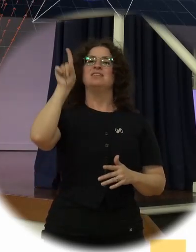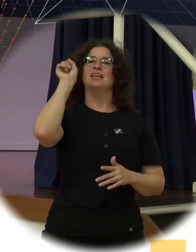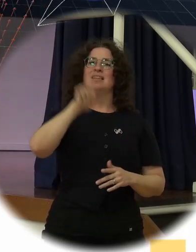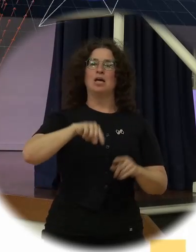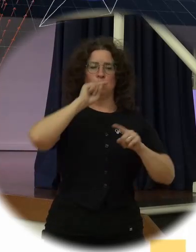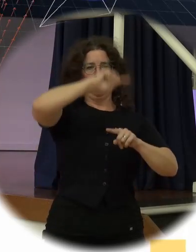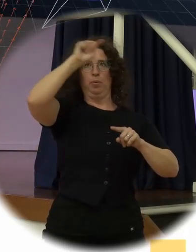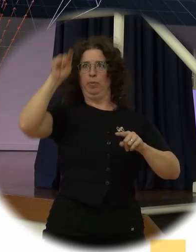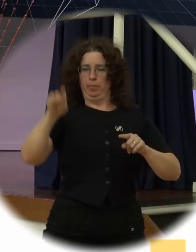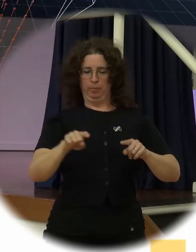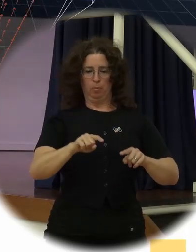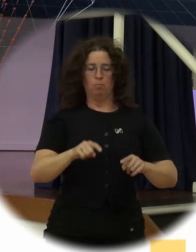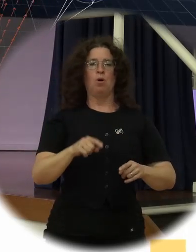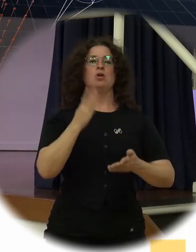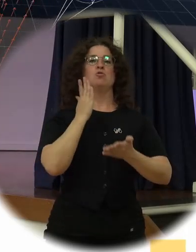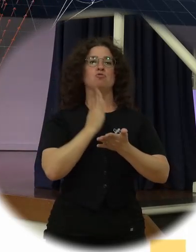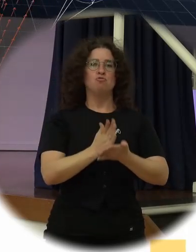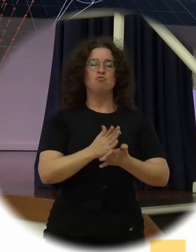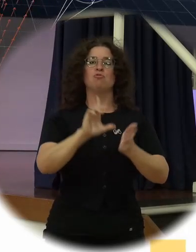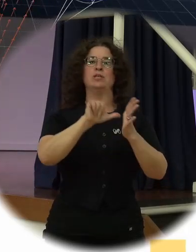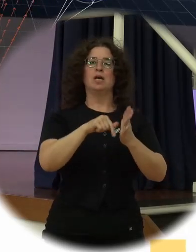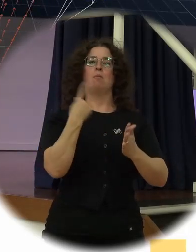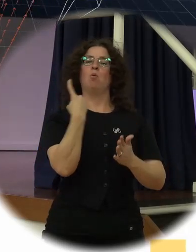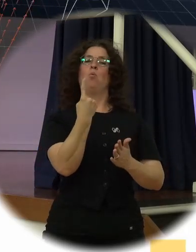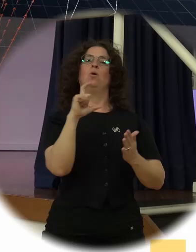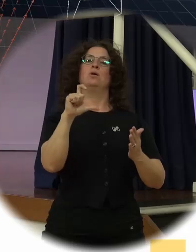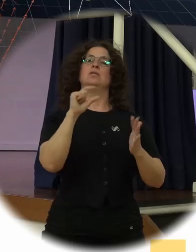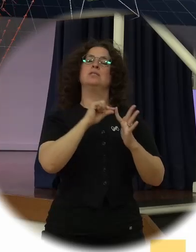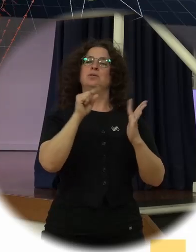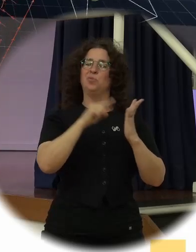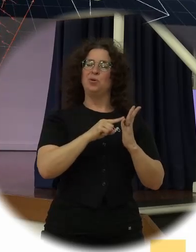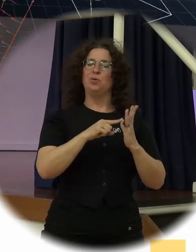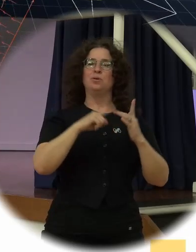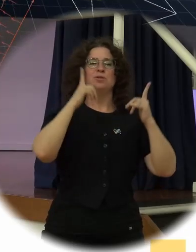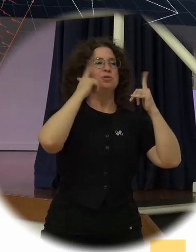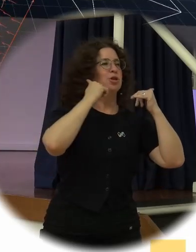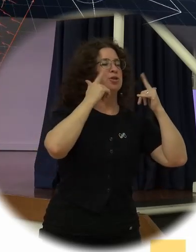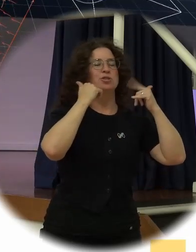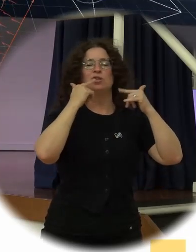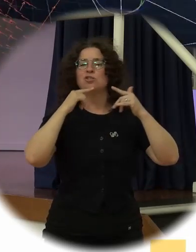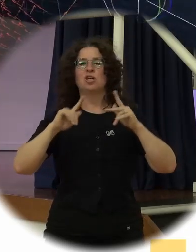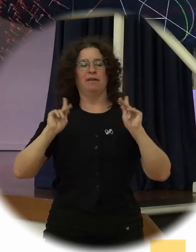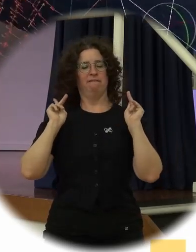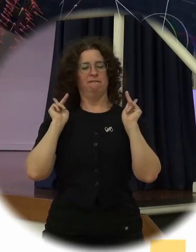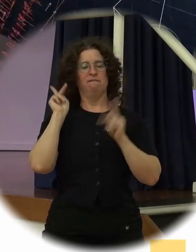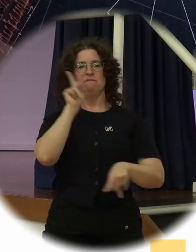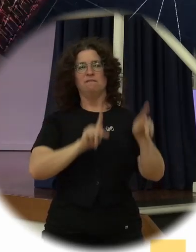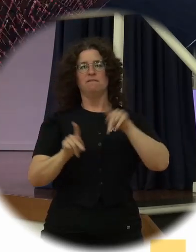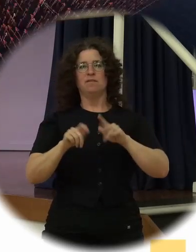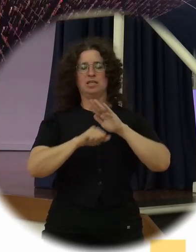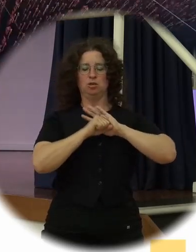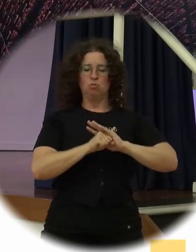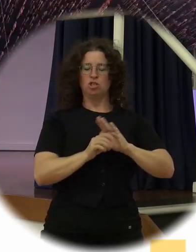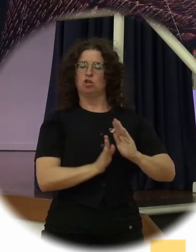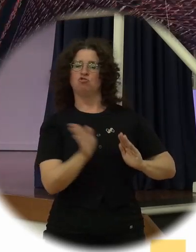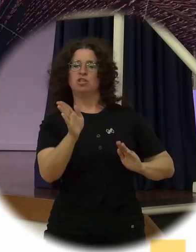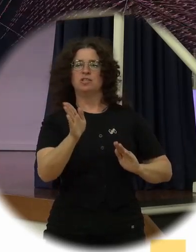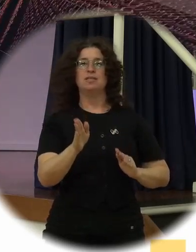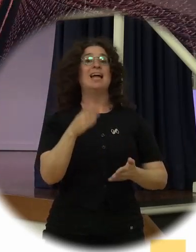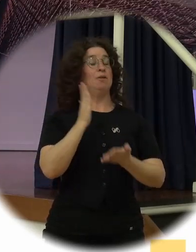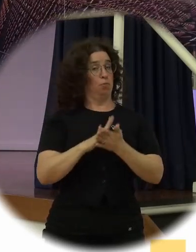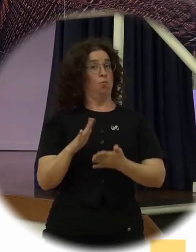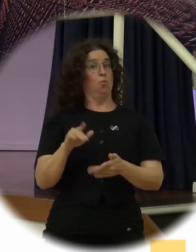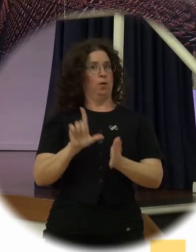50,000 points being done in real time on one CPU, doing checks to see what is the physics pressure and direction, and that's running in real